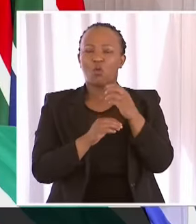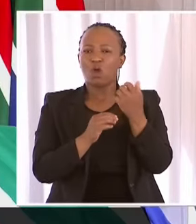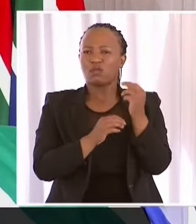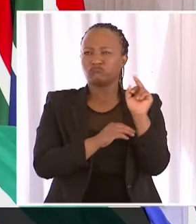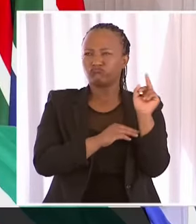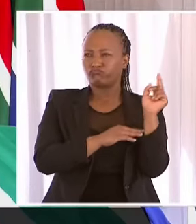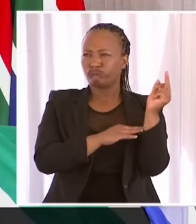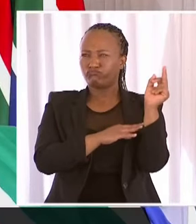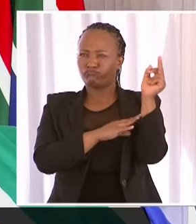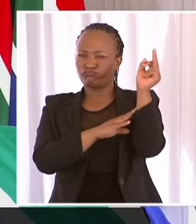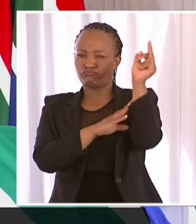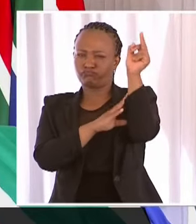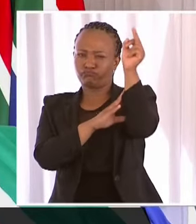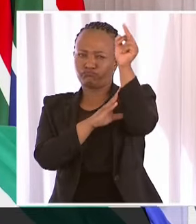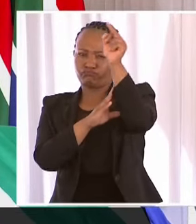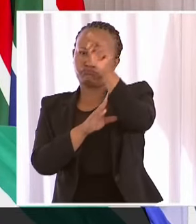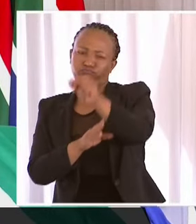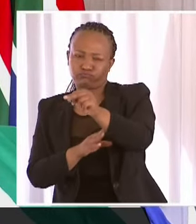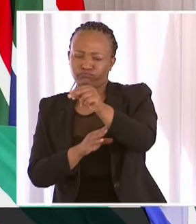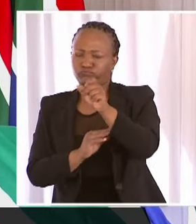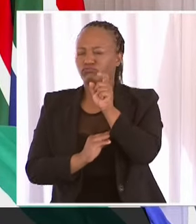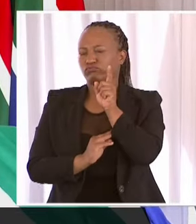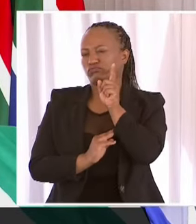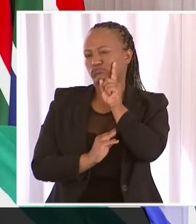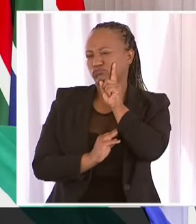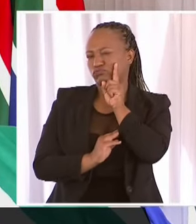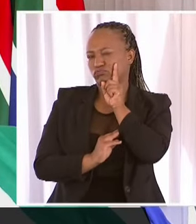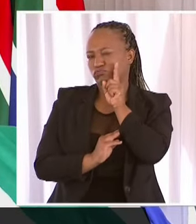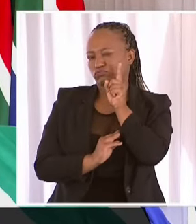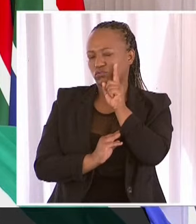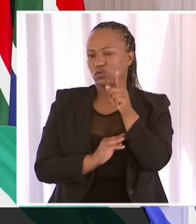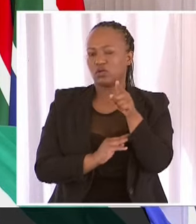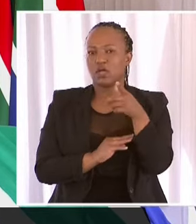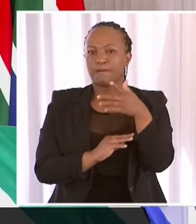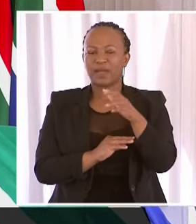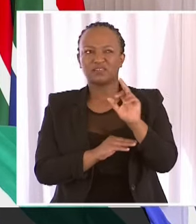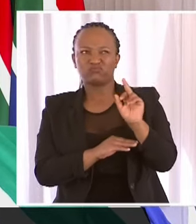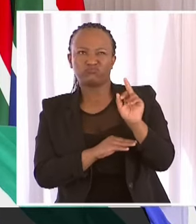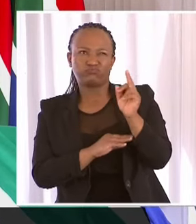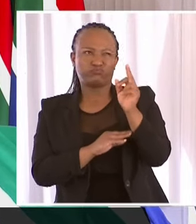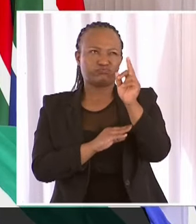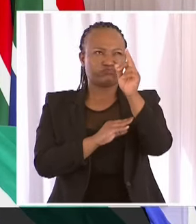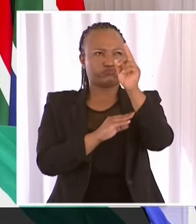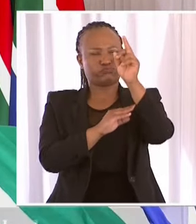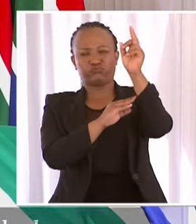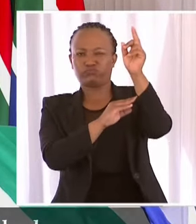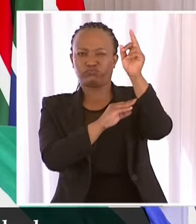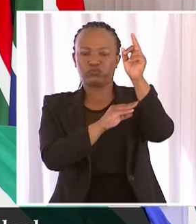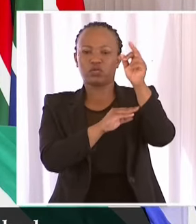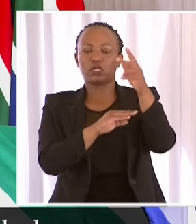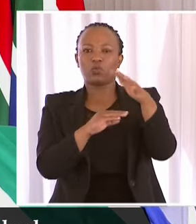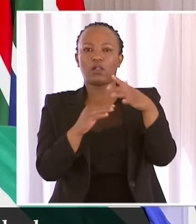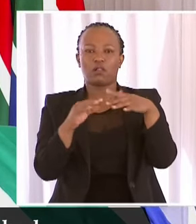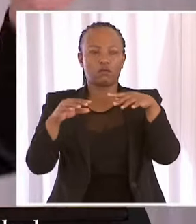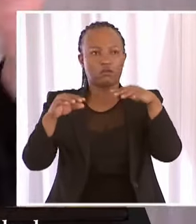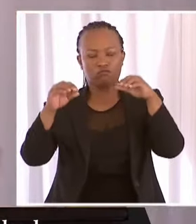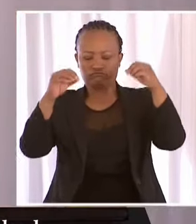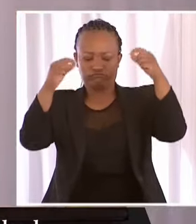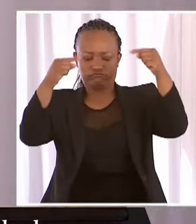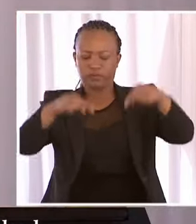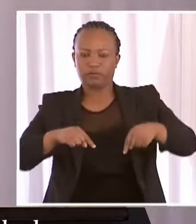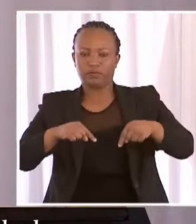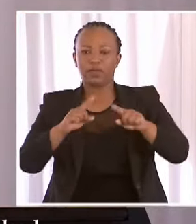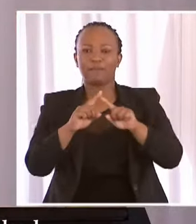Heath, a rocket that was destined to blow up in the sky and bring leaflets to the ground. But it